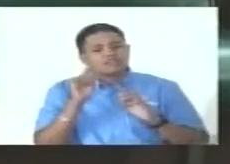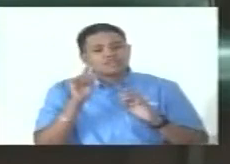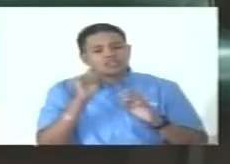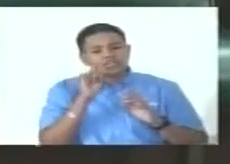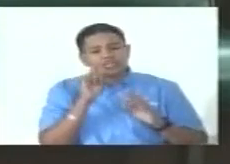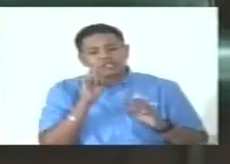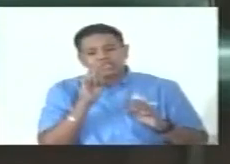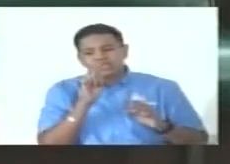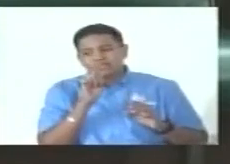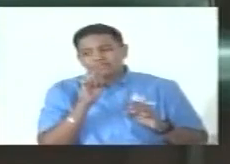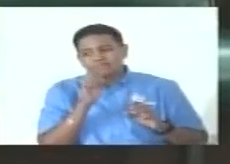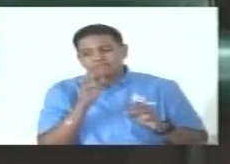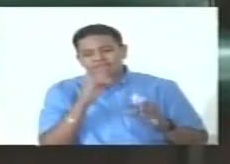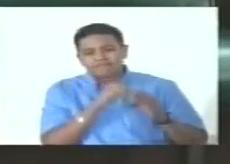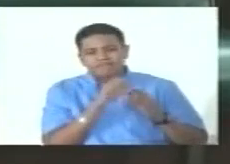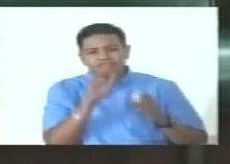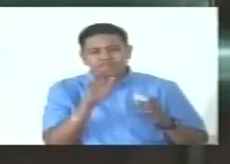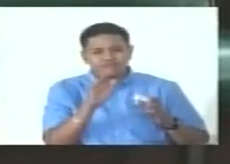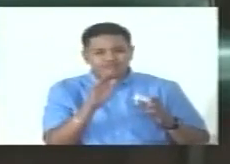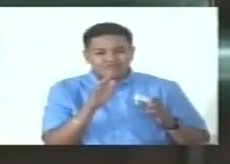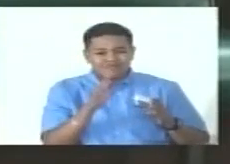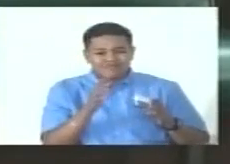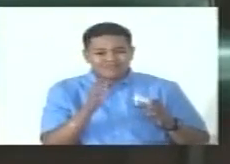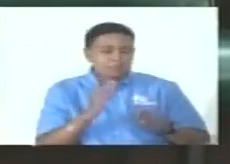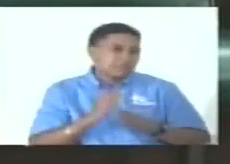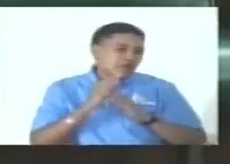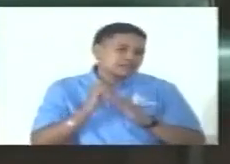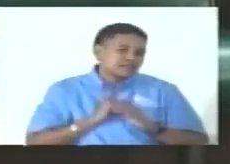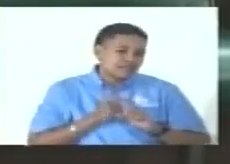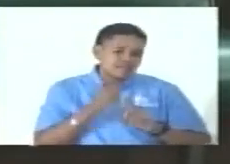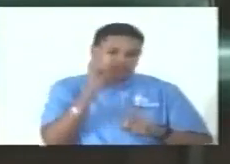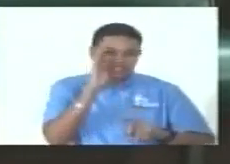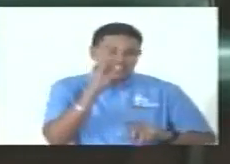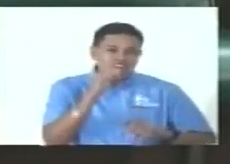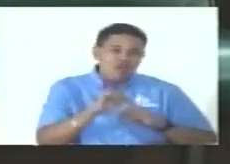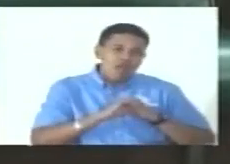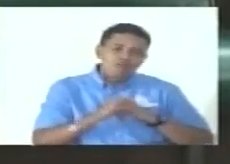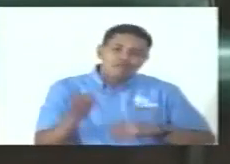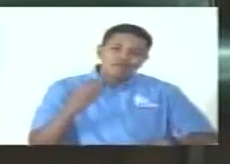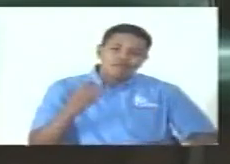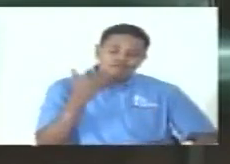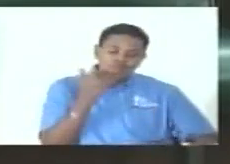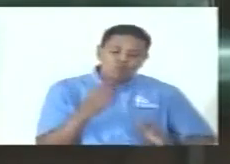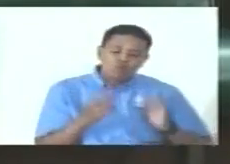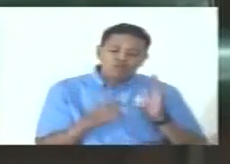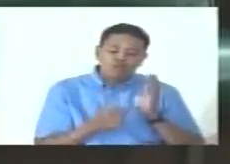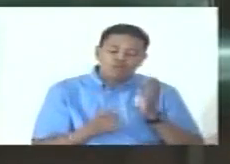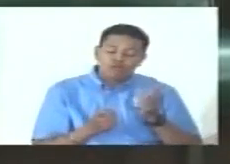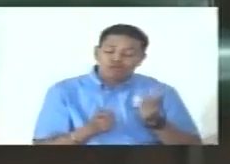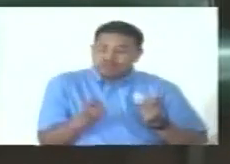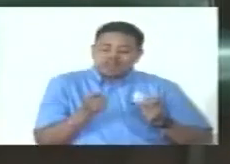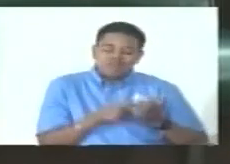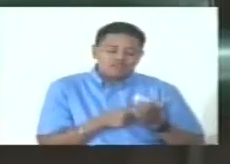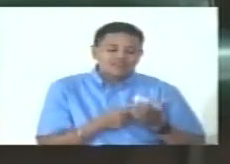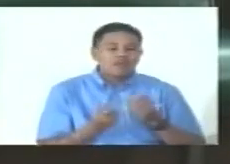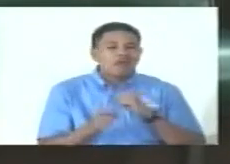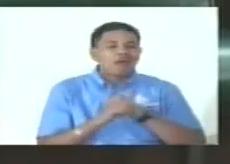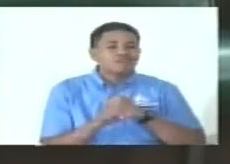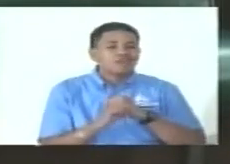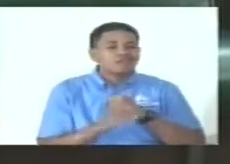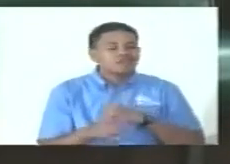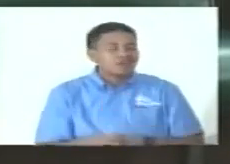from the barrage of direct advertising, that was something that we spent a lot of time